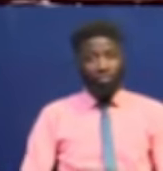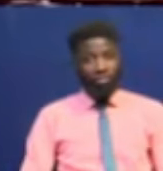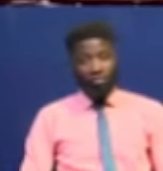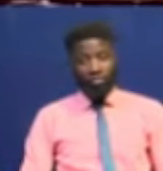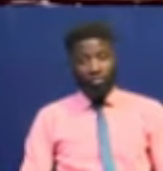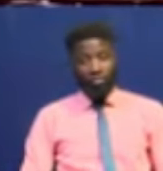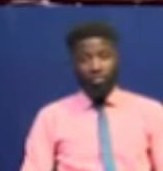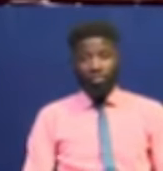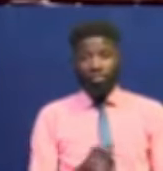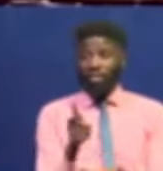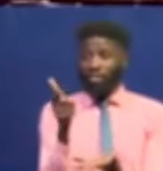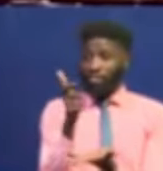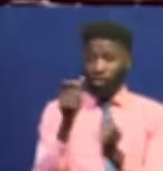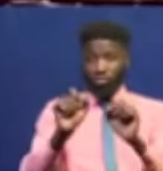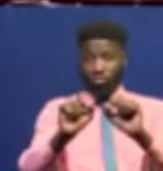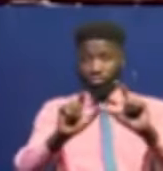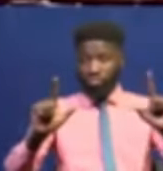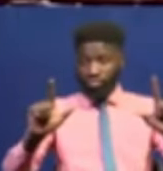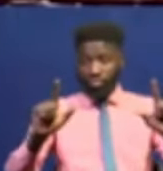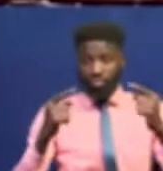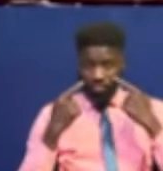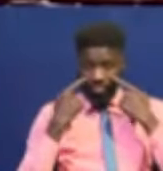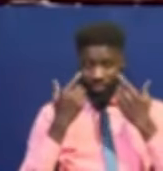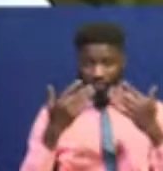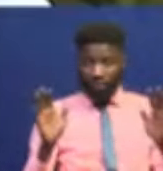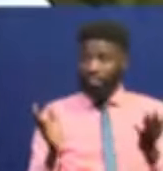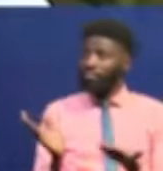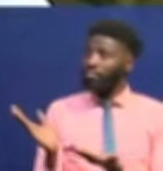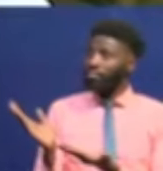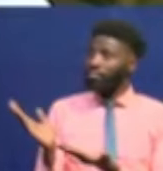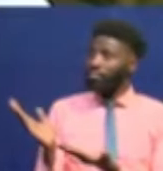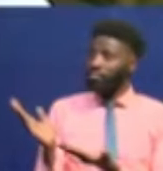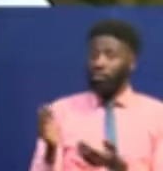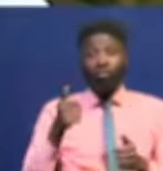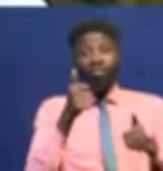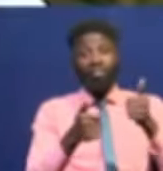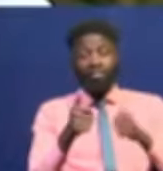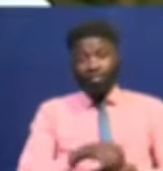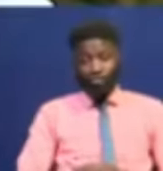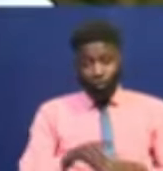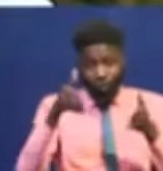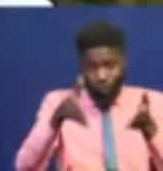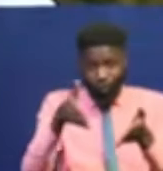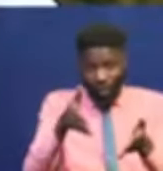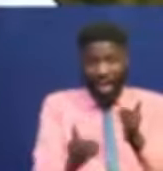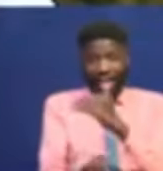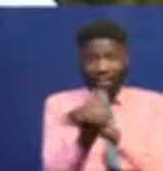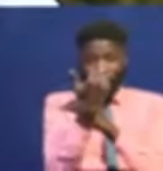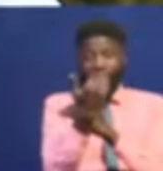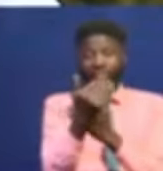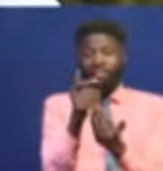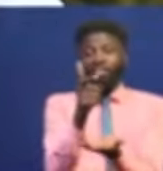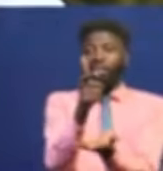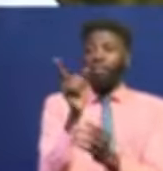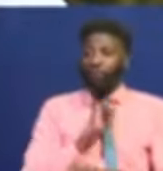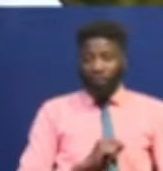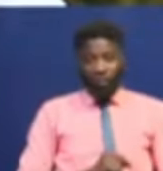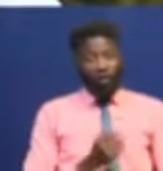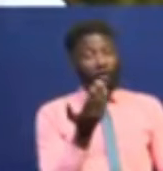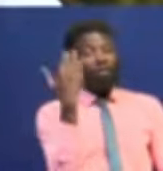All right. Yes, the video in contention here was recorded earlier today. Yes. That of former